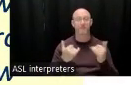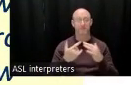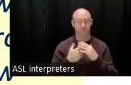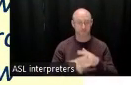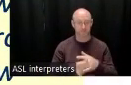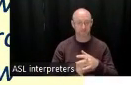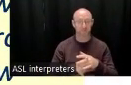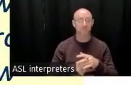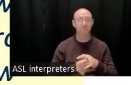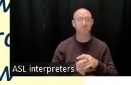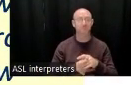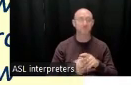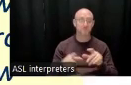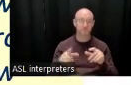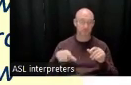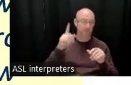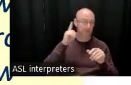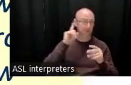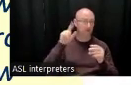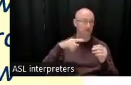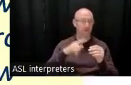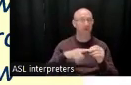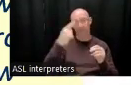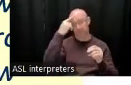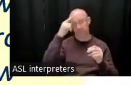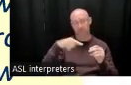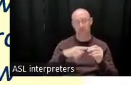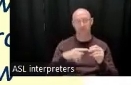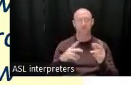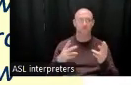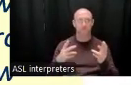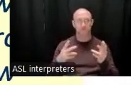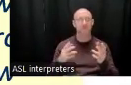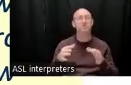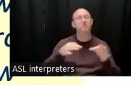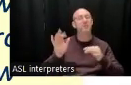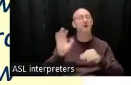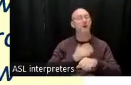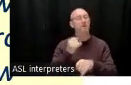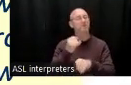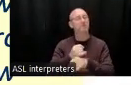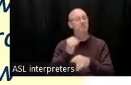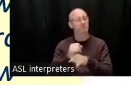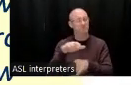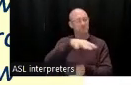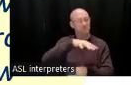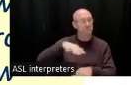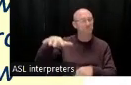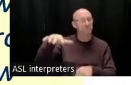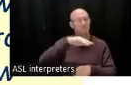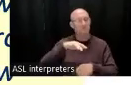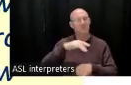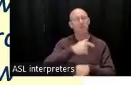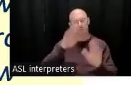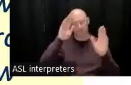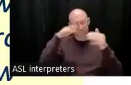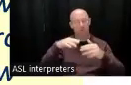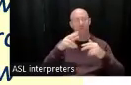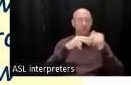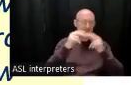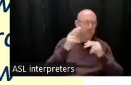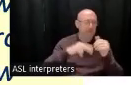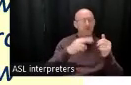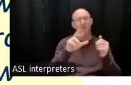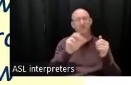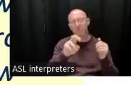we first hear we think about describing our institutional setting, we'll hone in, of course, on the facilities and other